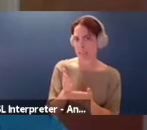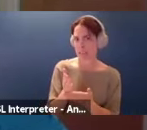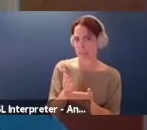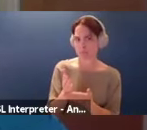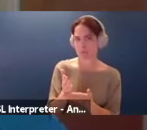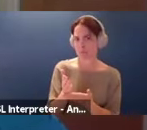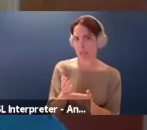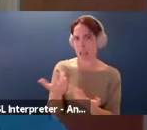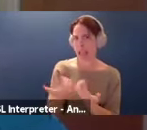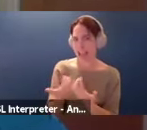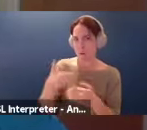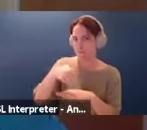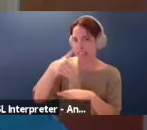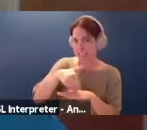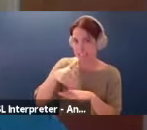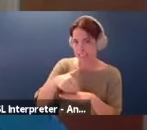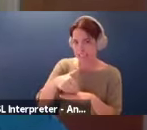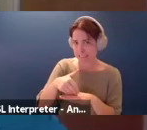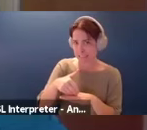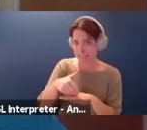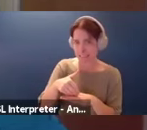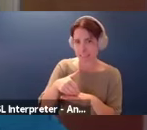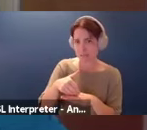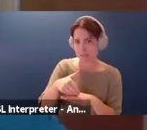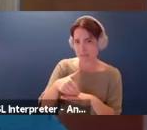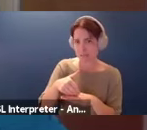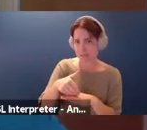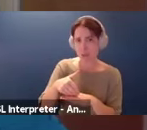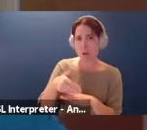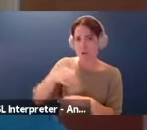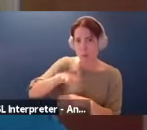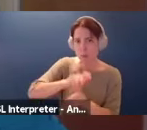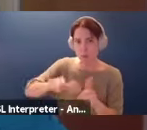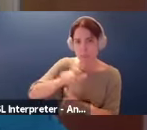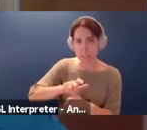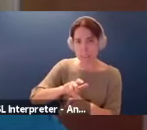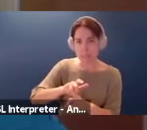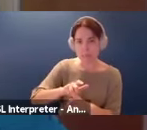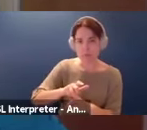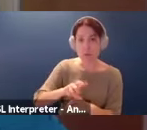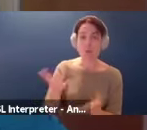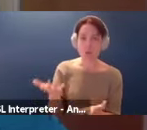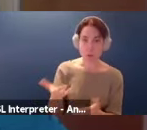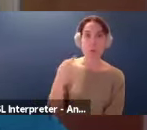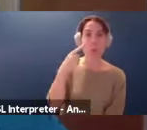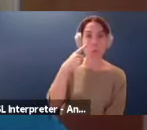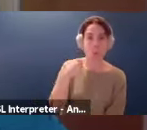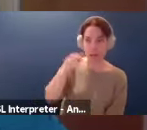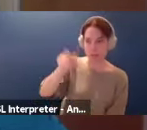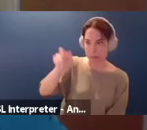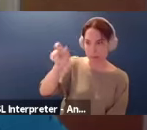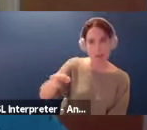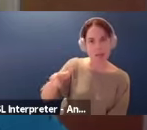anybody want to ask that i'm curious about how else white people are affected by racism